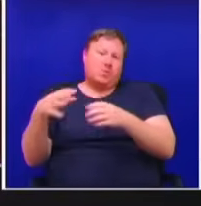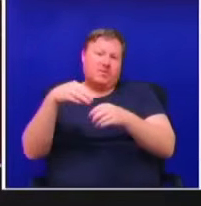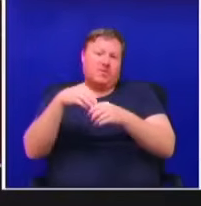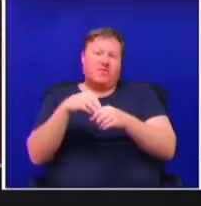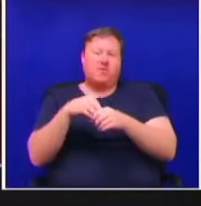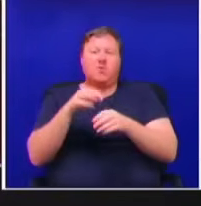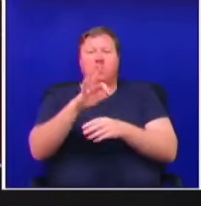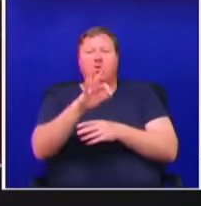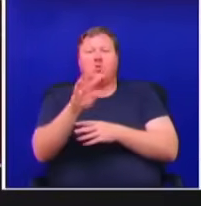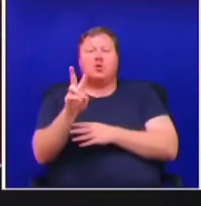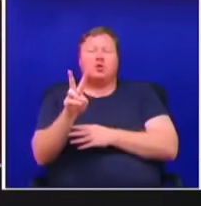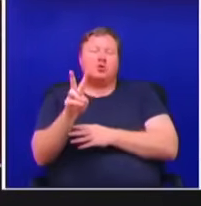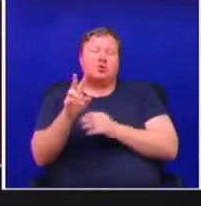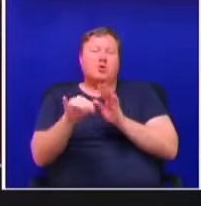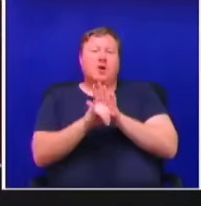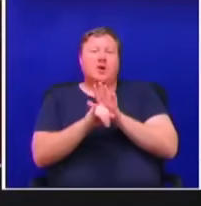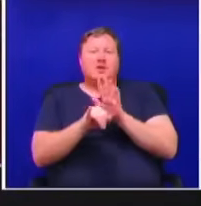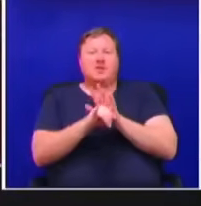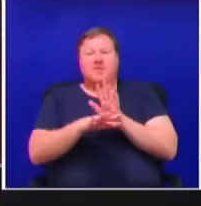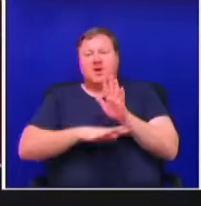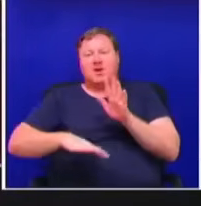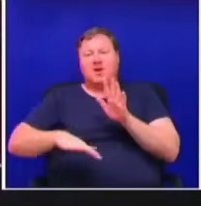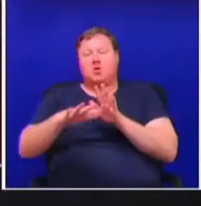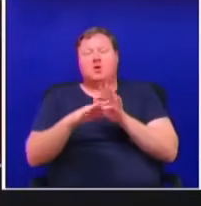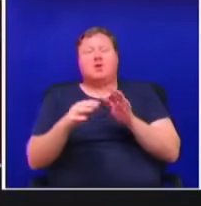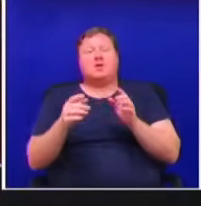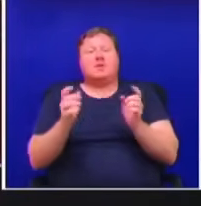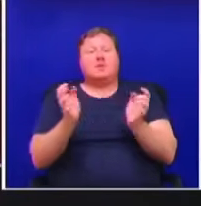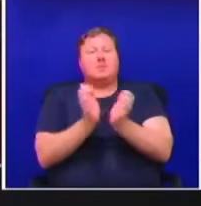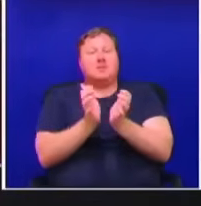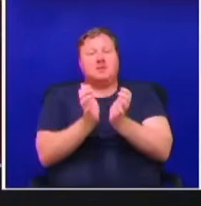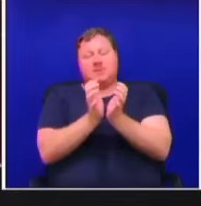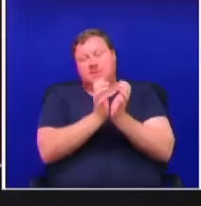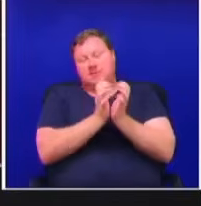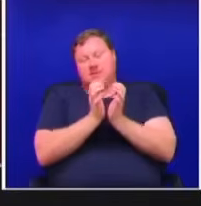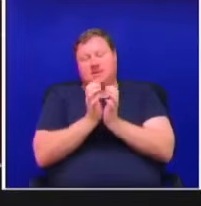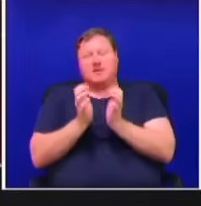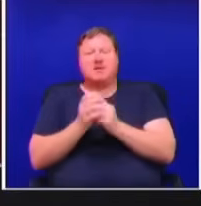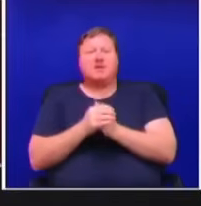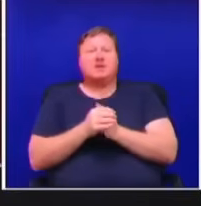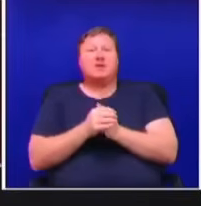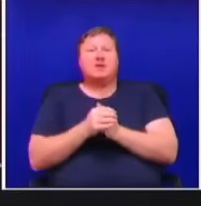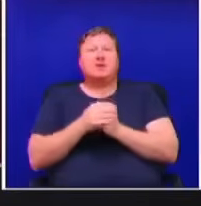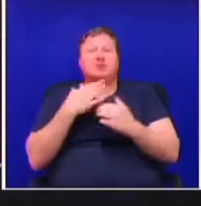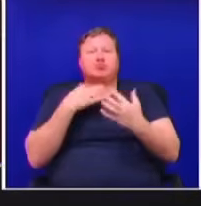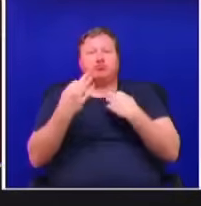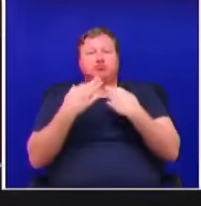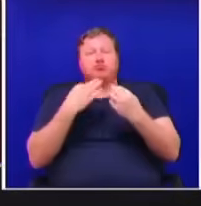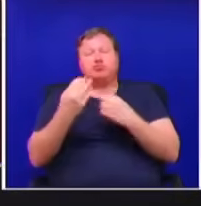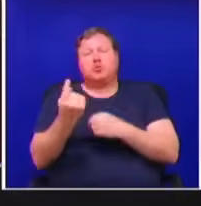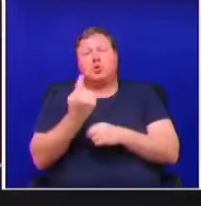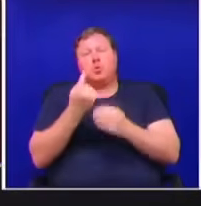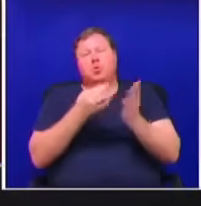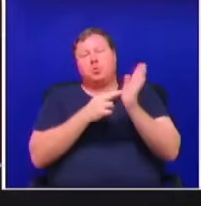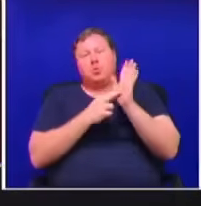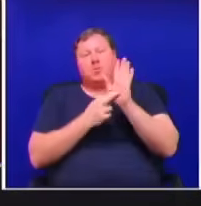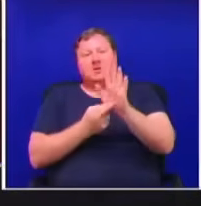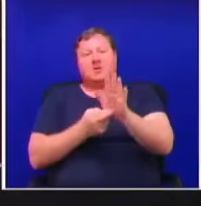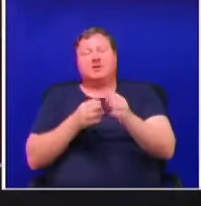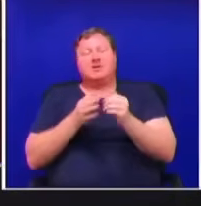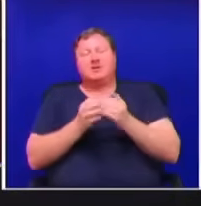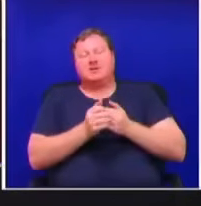identified sectors have been meeting amongst themselves to nominate their own representatives to the steering